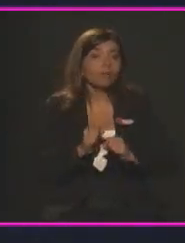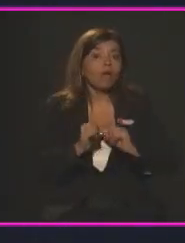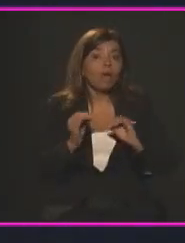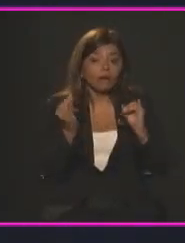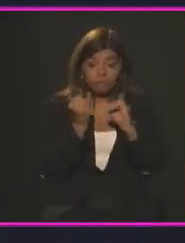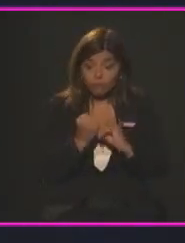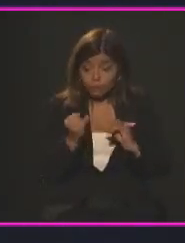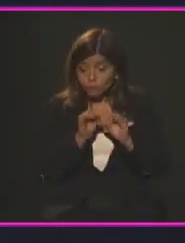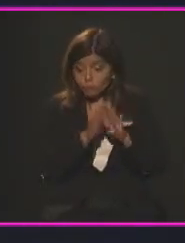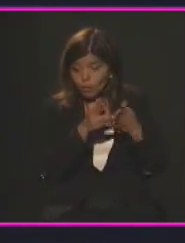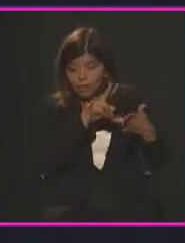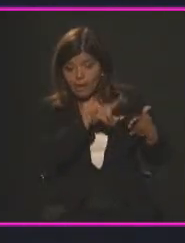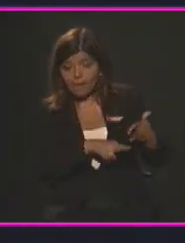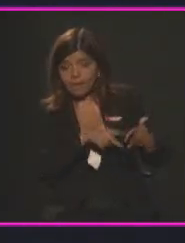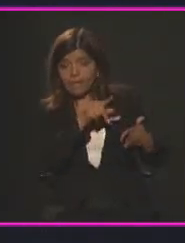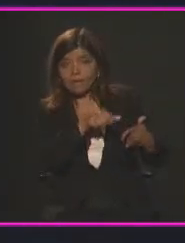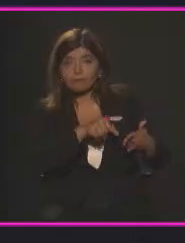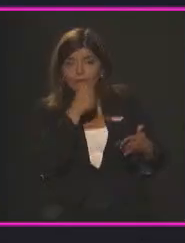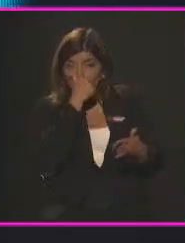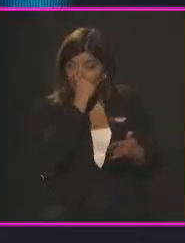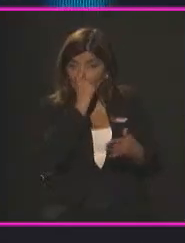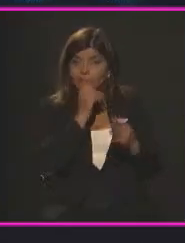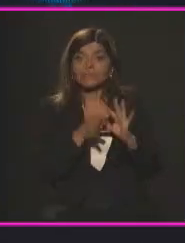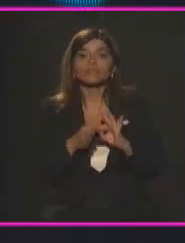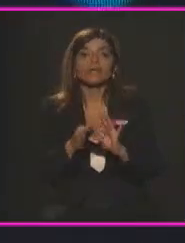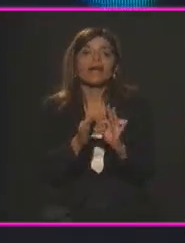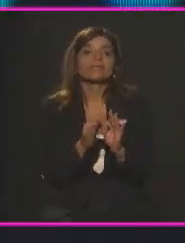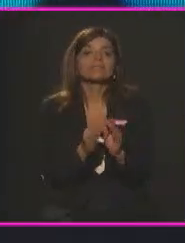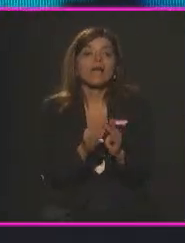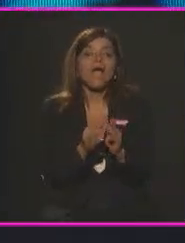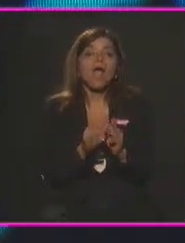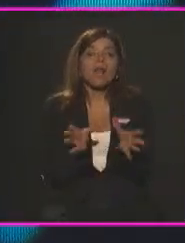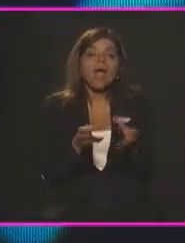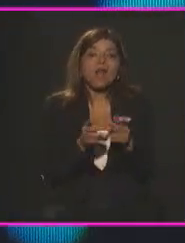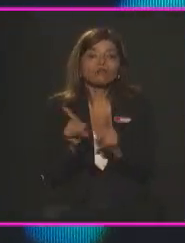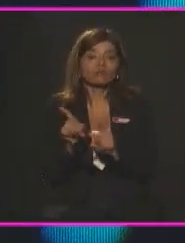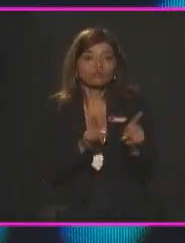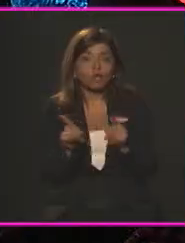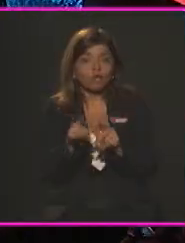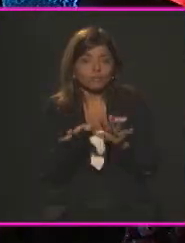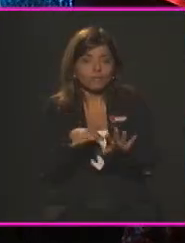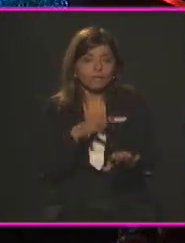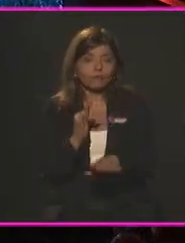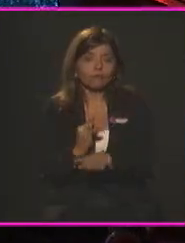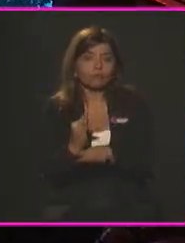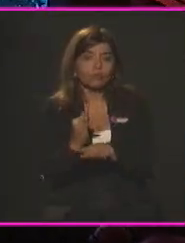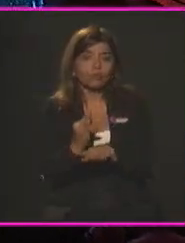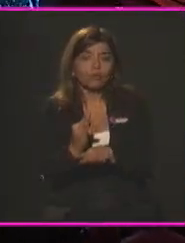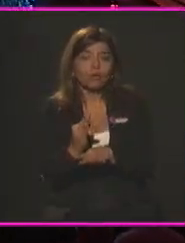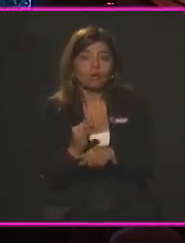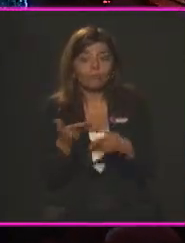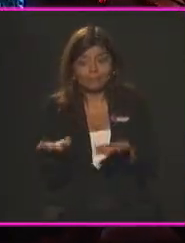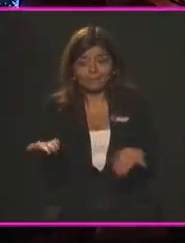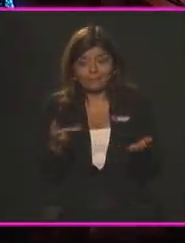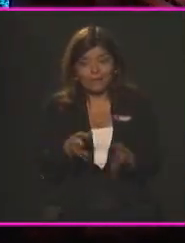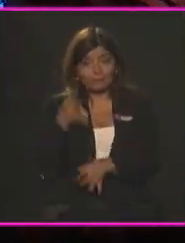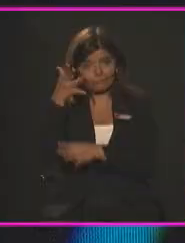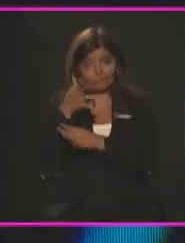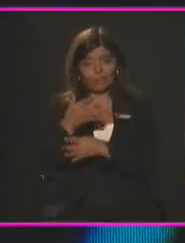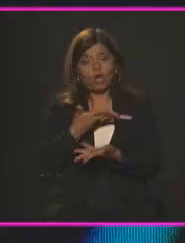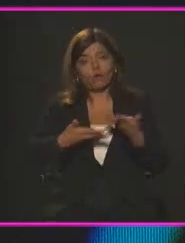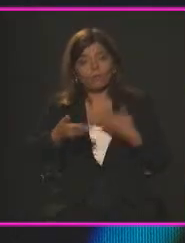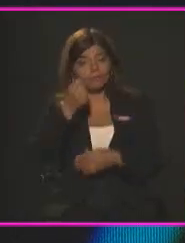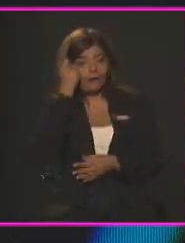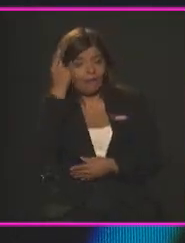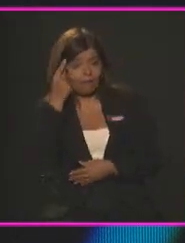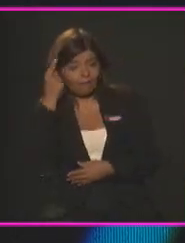the organizers of Congreso Futuro for all the hard work that goes into making this conference a success. And I wish you all a good dinner with